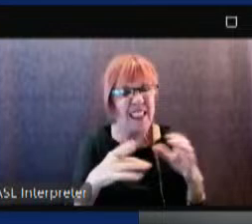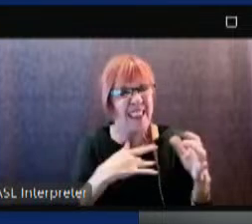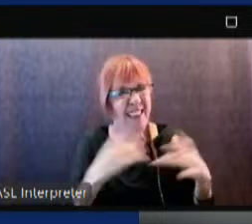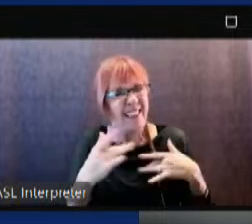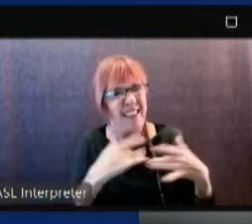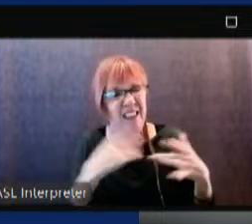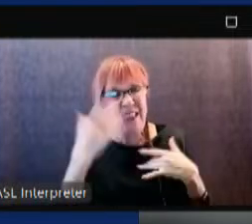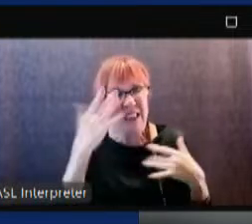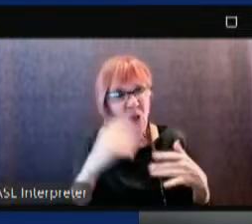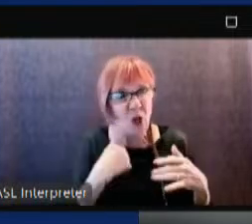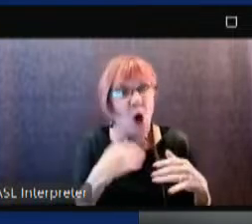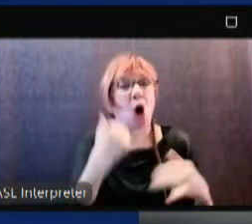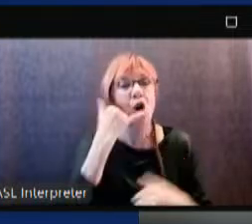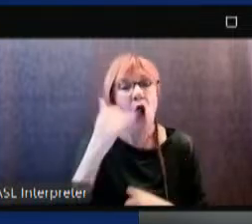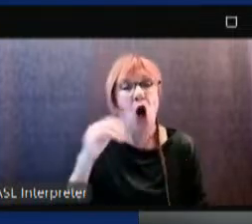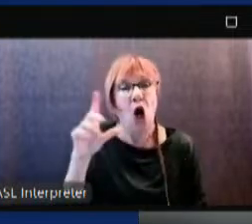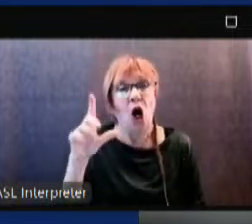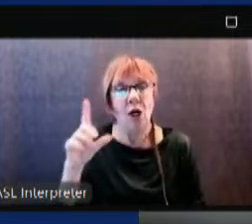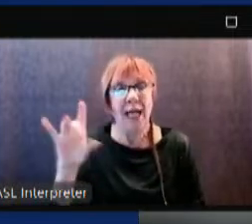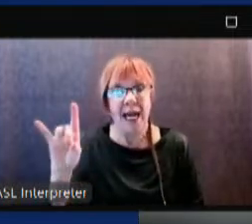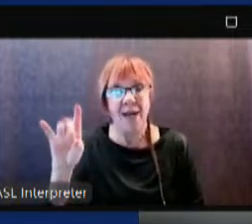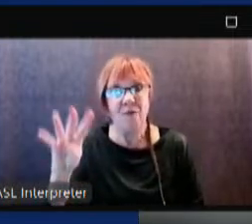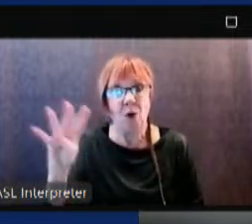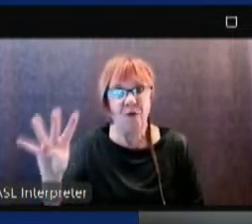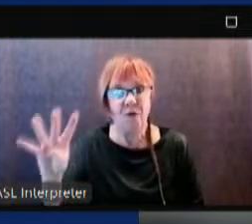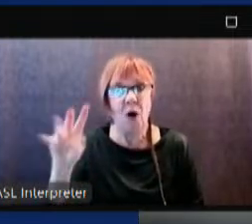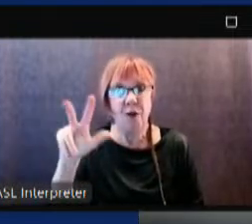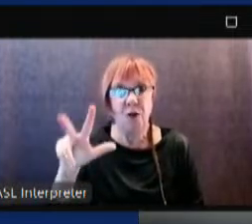always call the debris hotline at